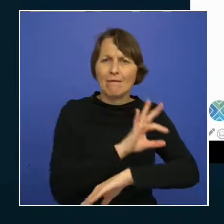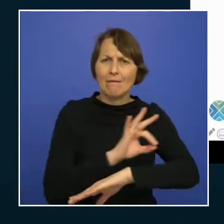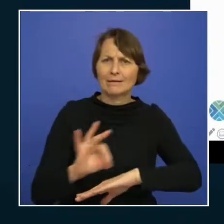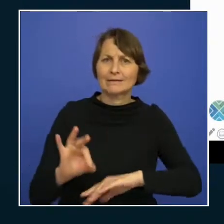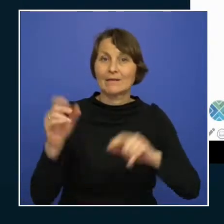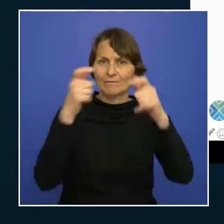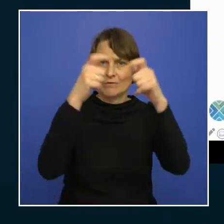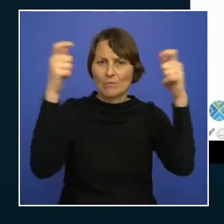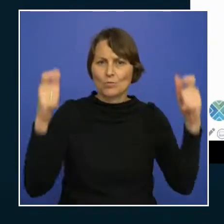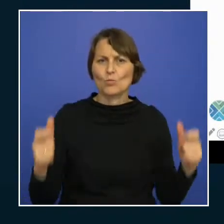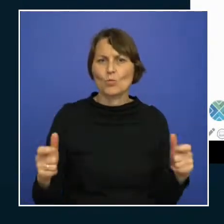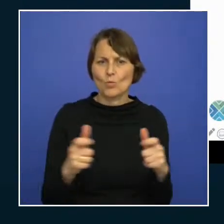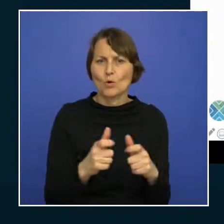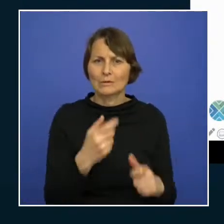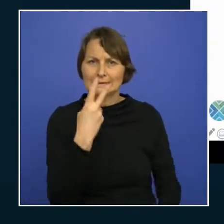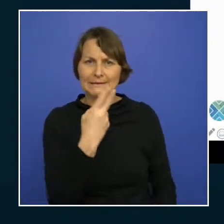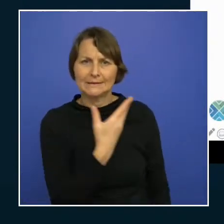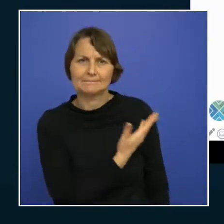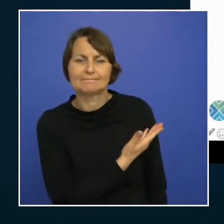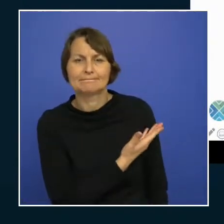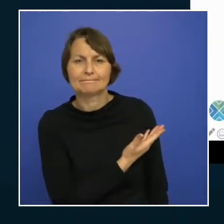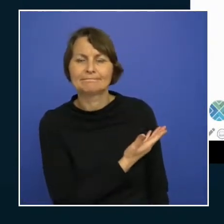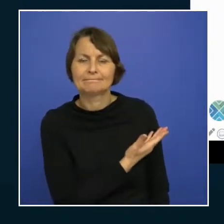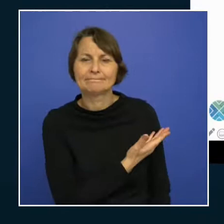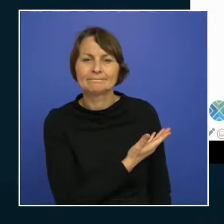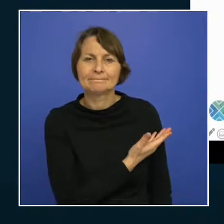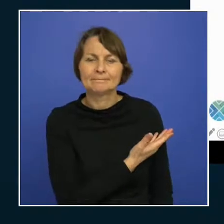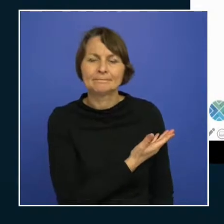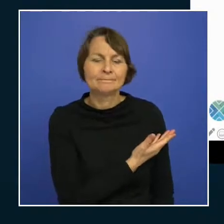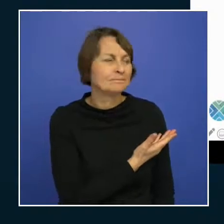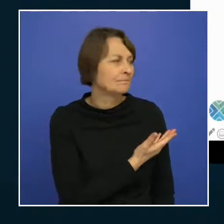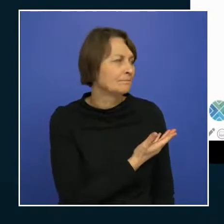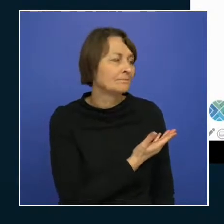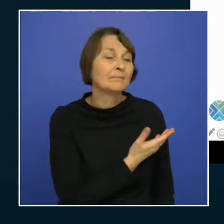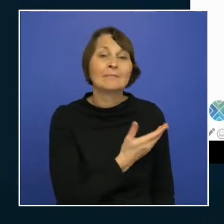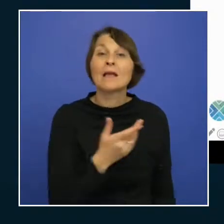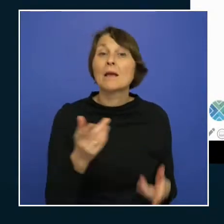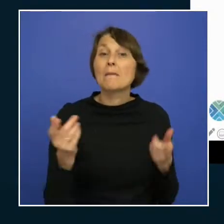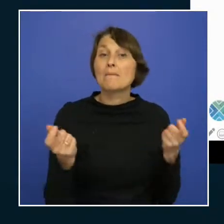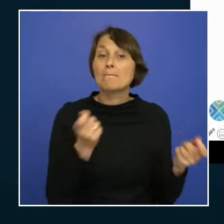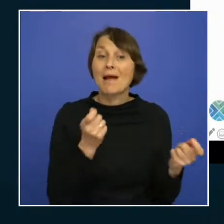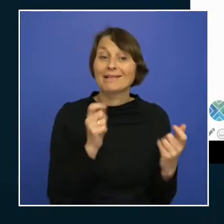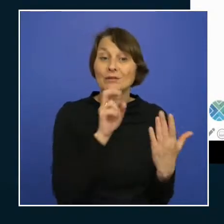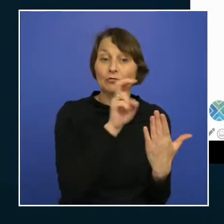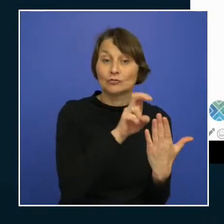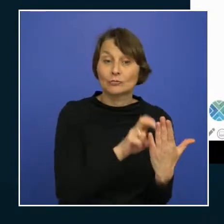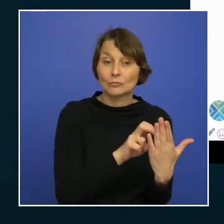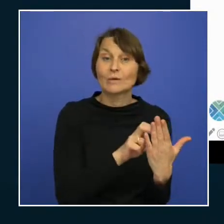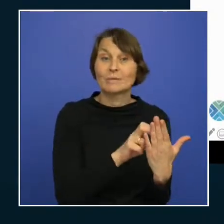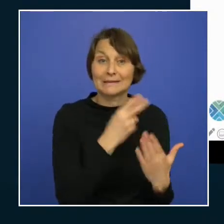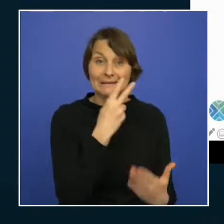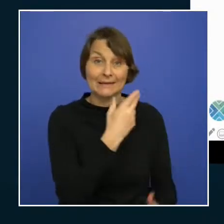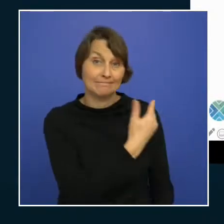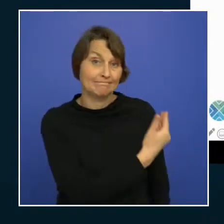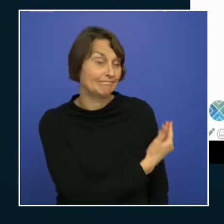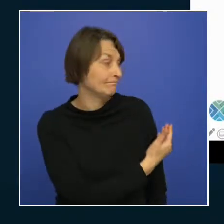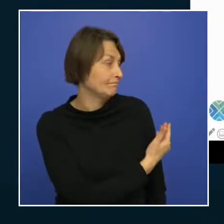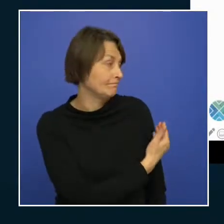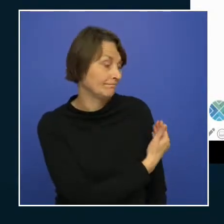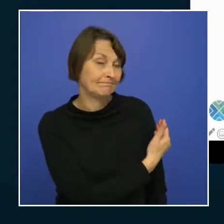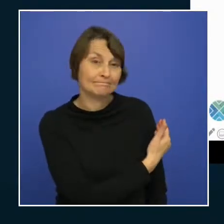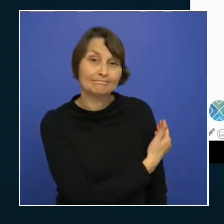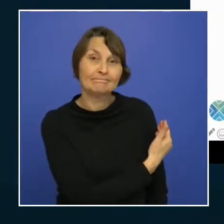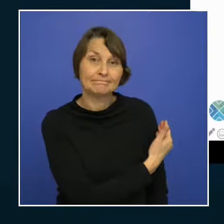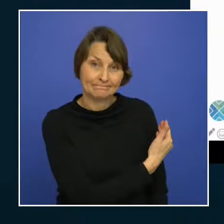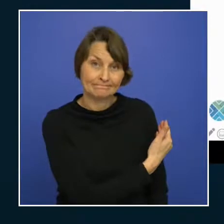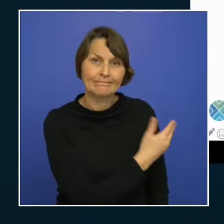here. And the management subscription contains a log analytics workspace for centralizing